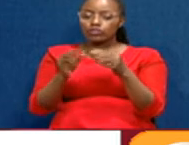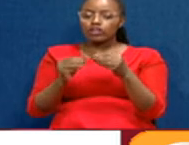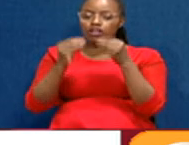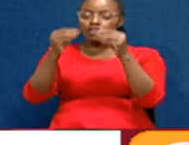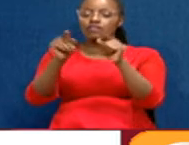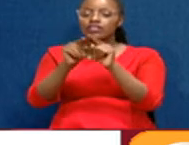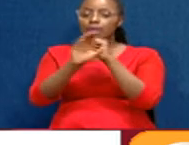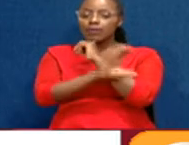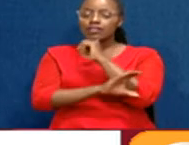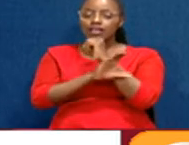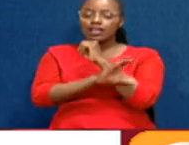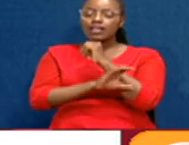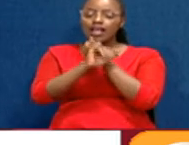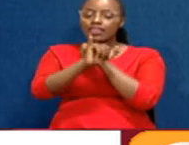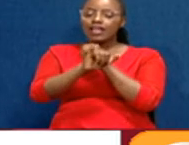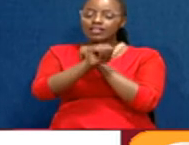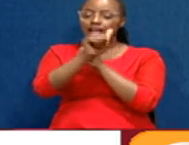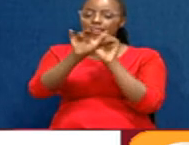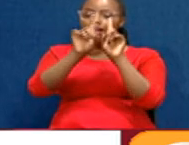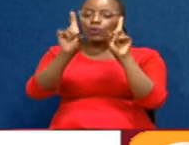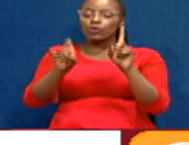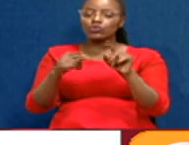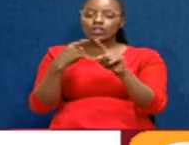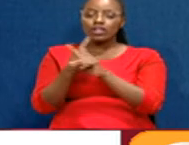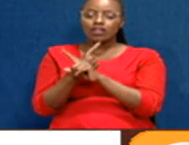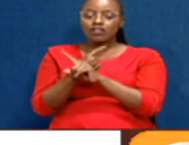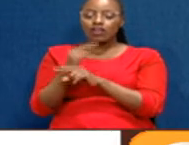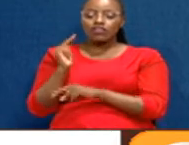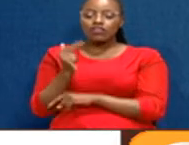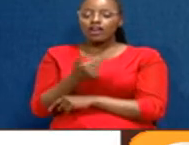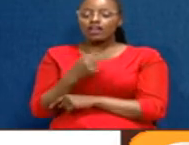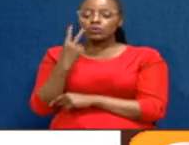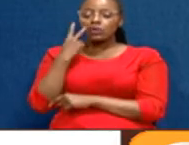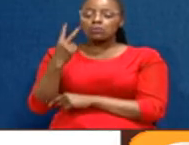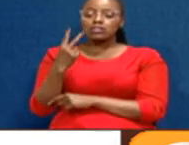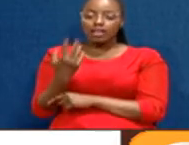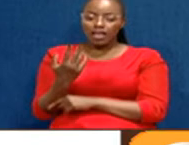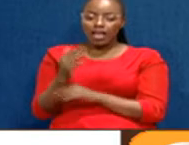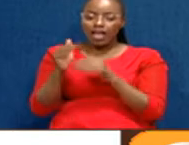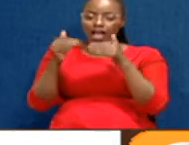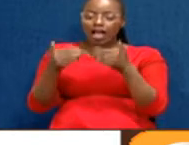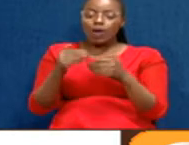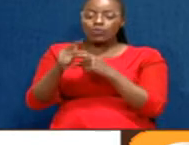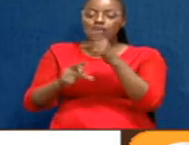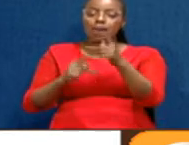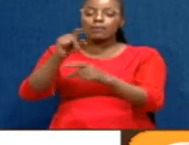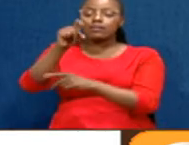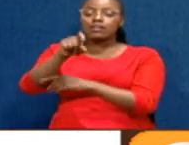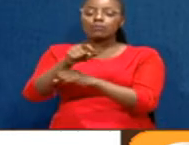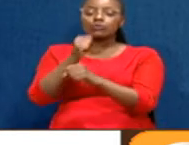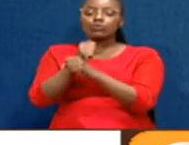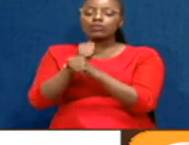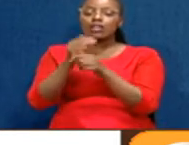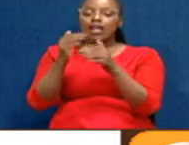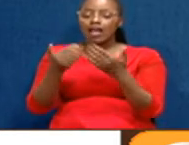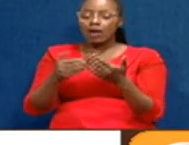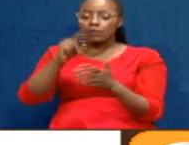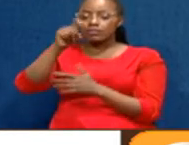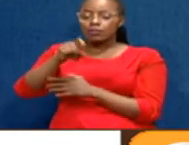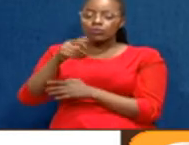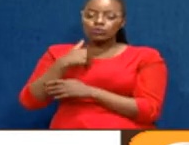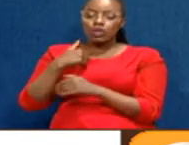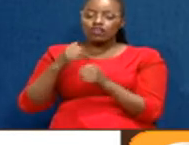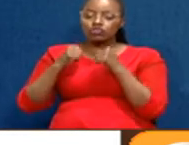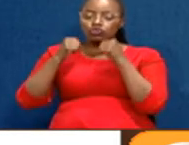given as a country? Then that is another question. So for us, it will look at, how is the process supposed to be? We need to have